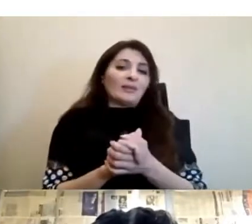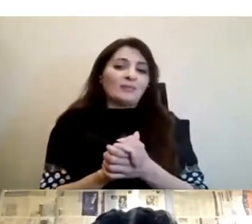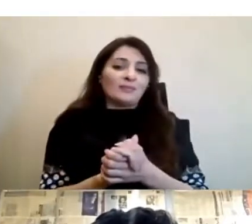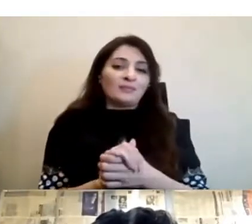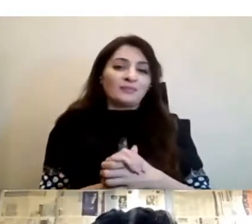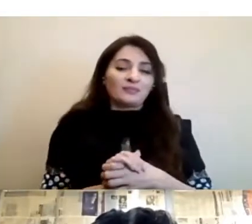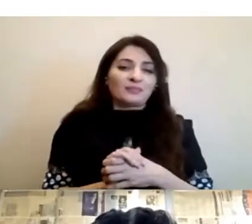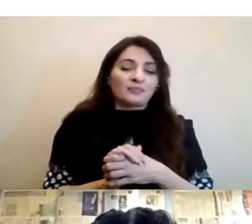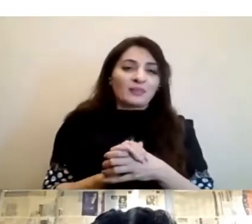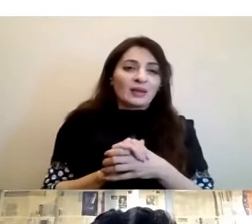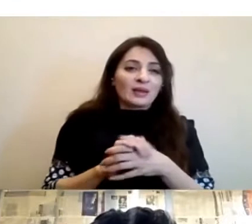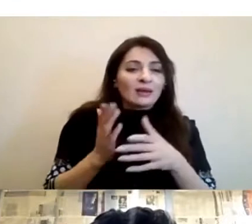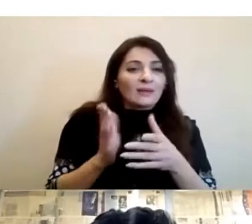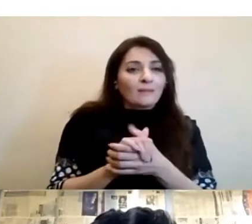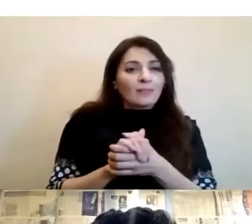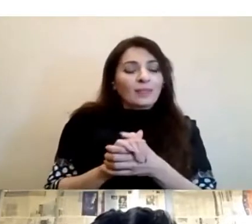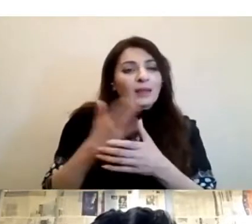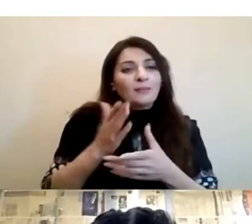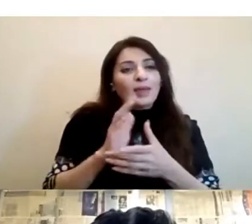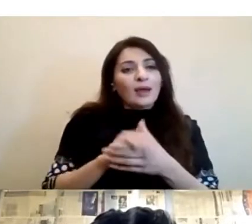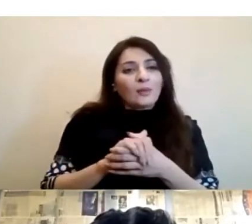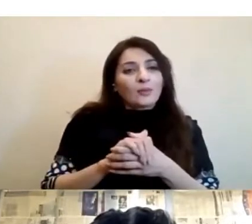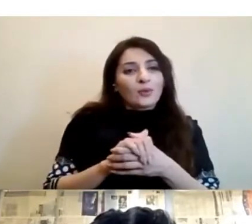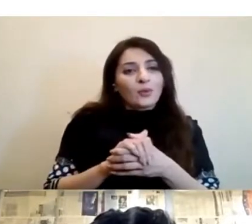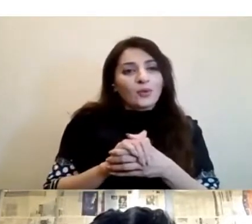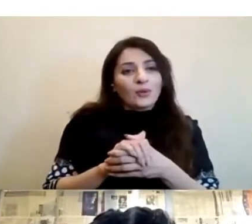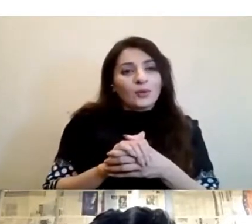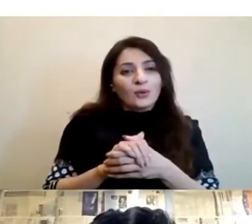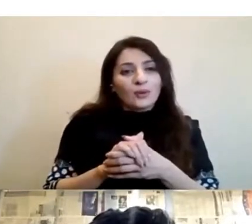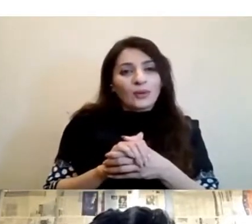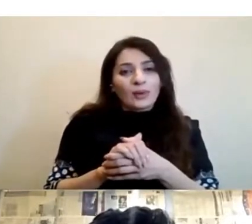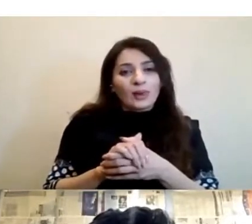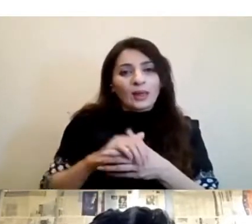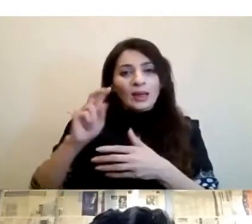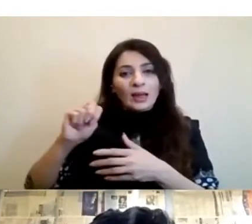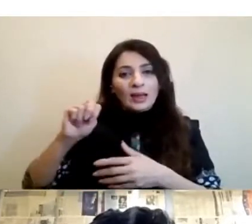doing? I'll give the word to Nirmita first.